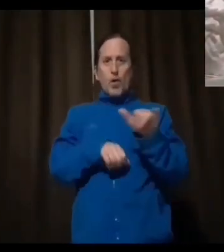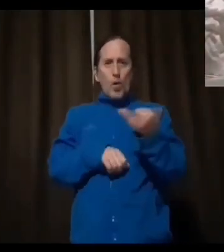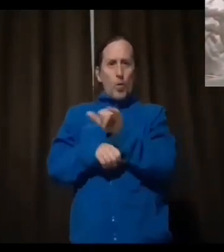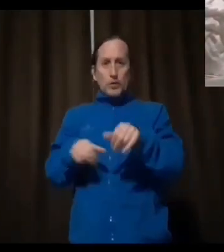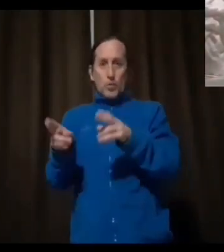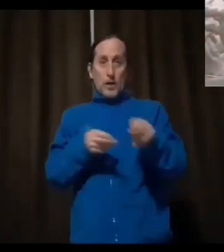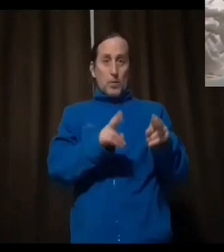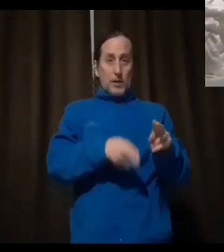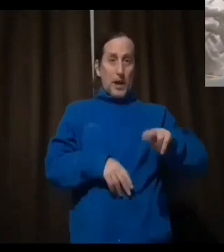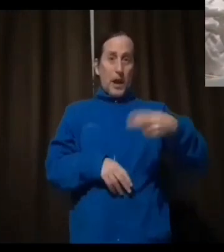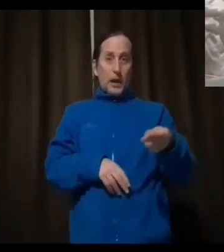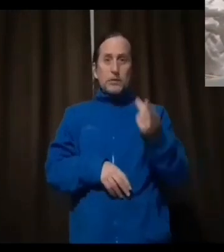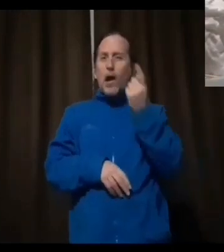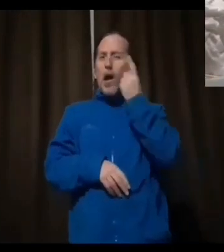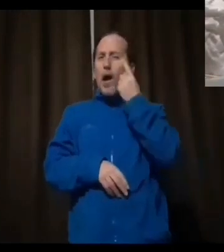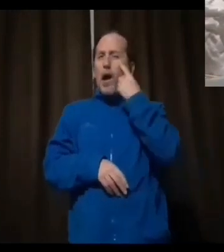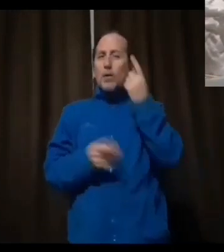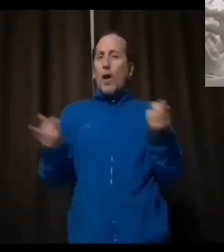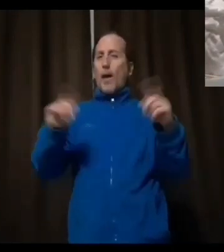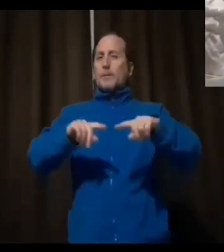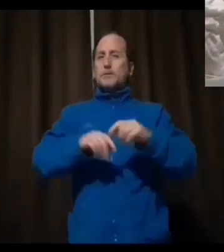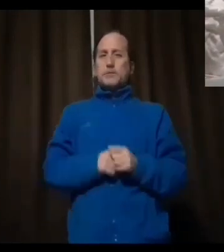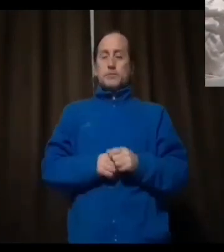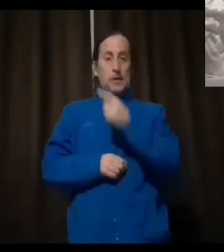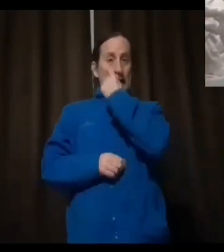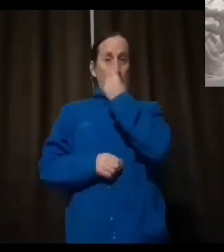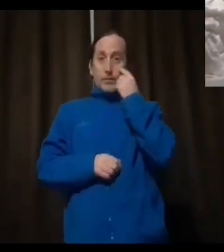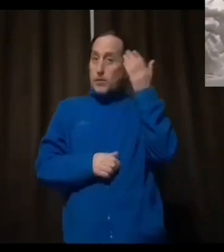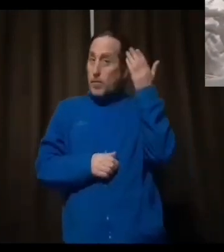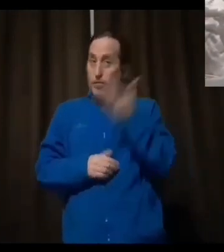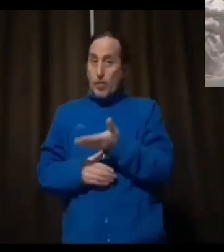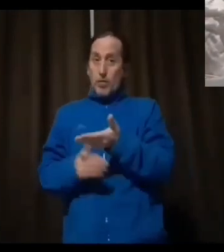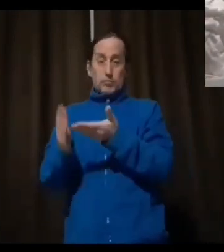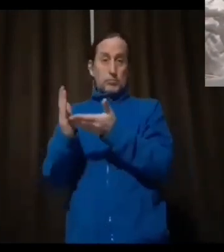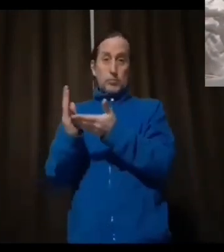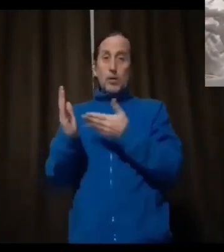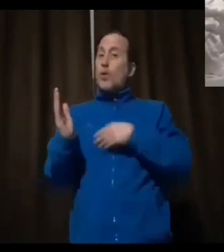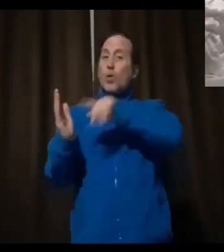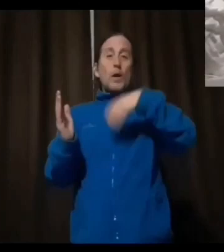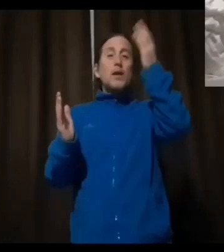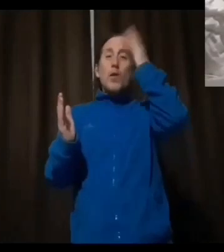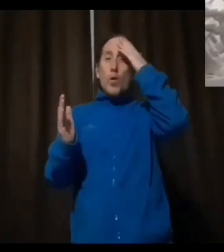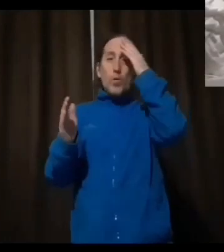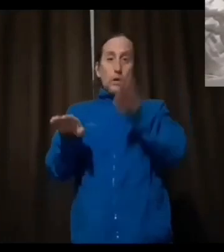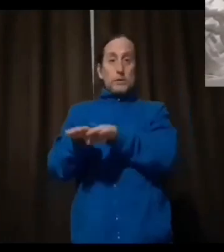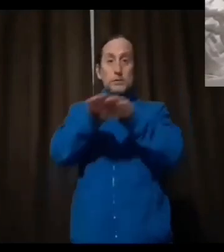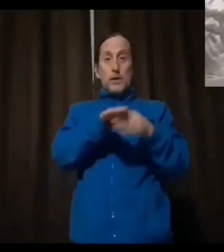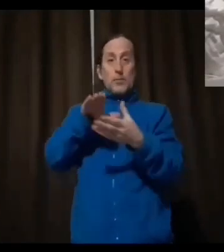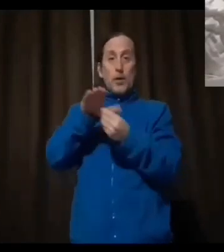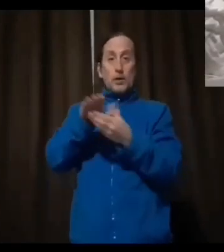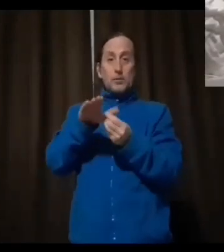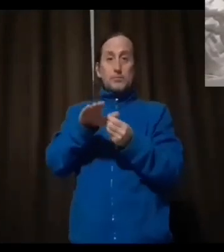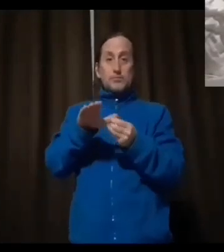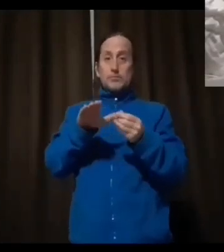we know that the standard model particle physics isn't correct, and I'm going to explain after the